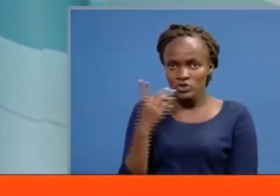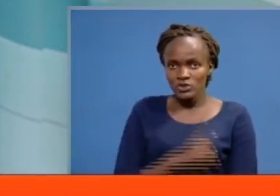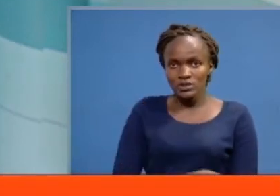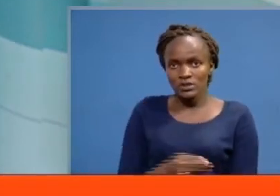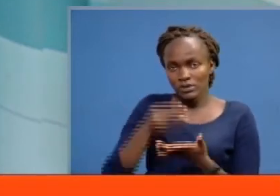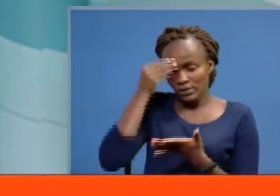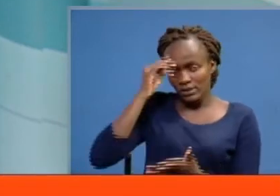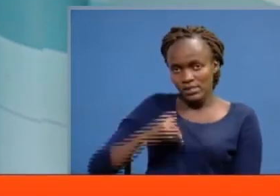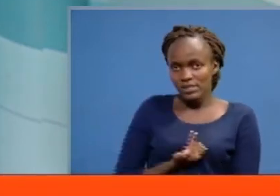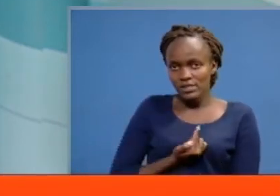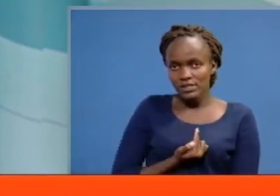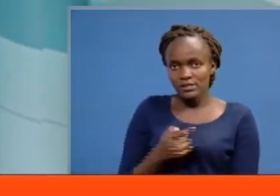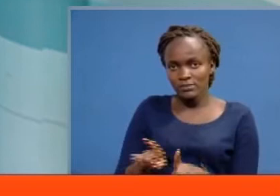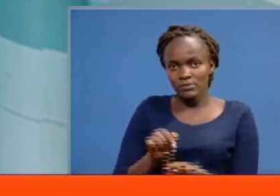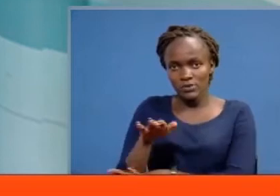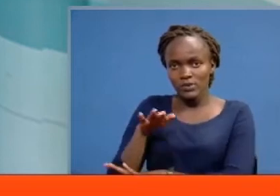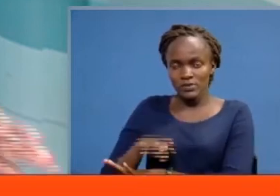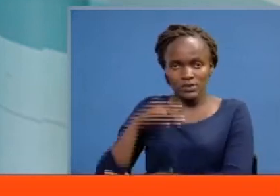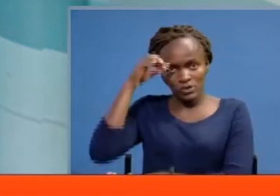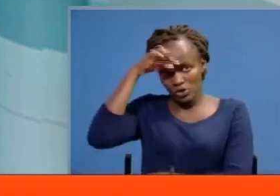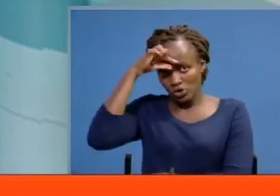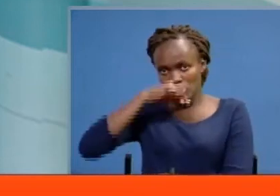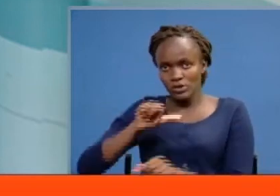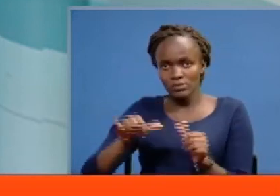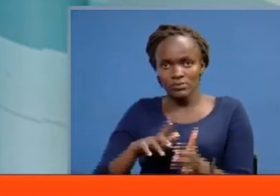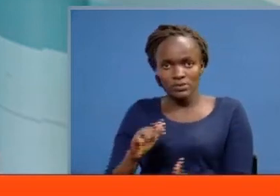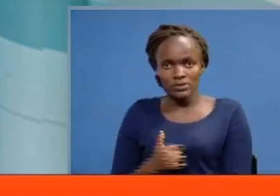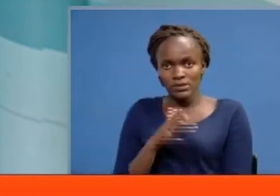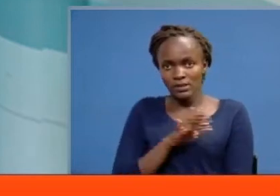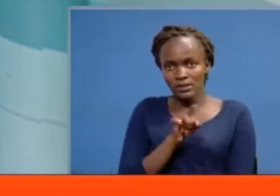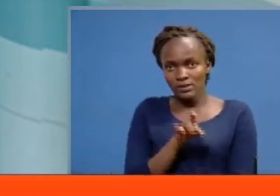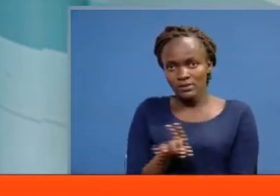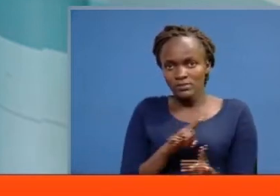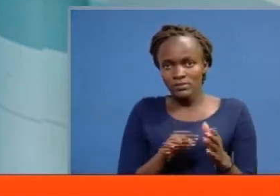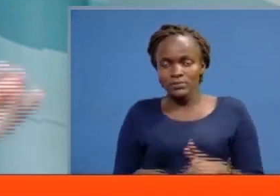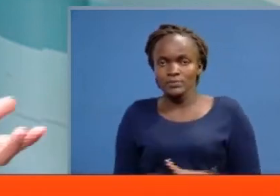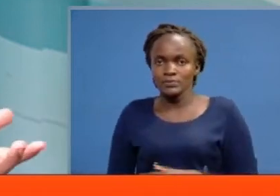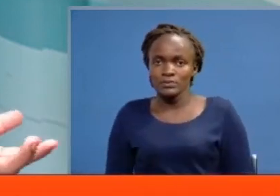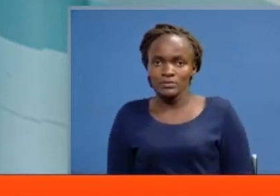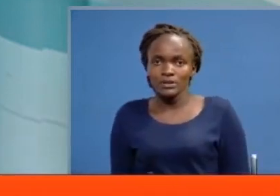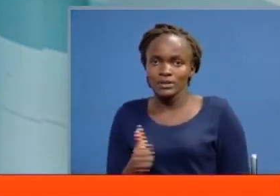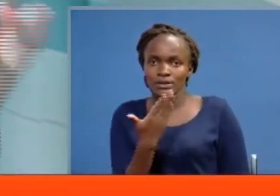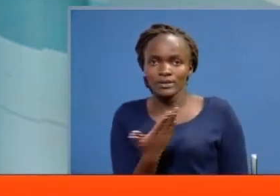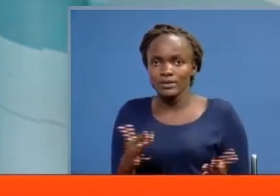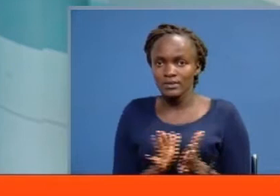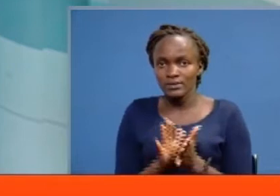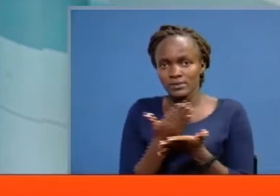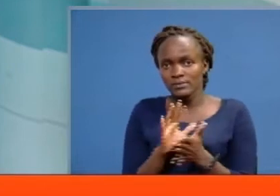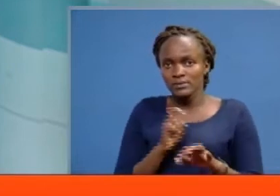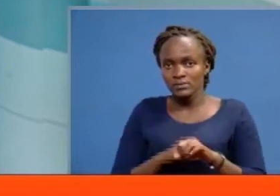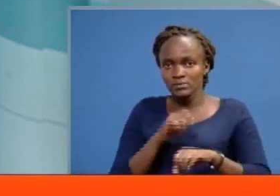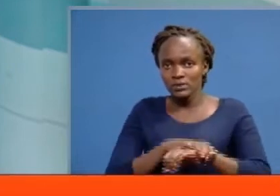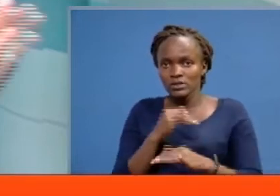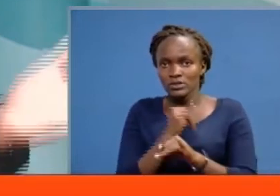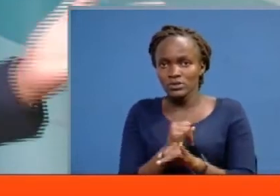educating yourself, by seeking knowledge around your space or spectrum. Then the other thing, sometimes you can get